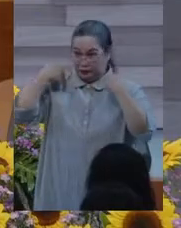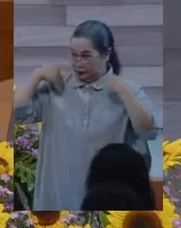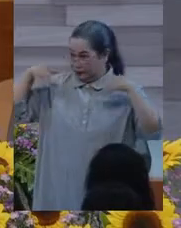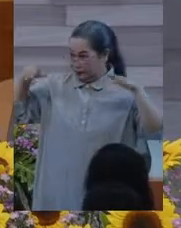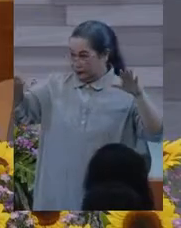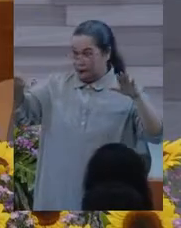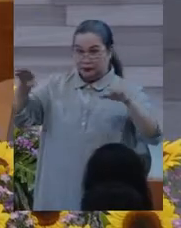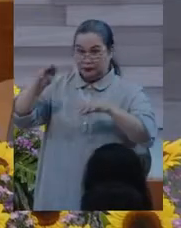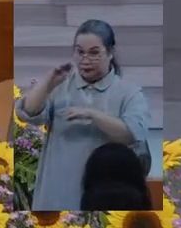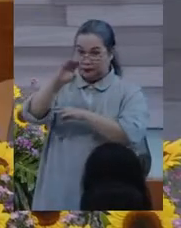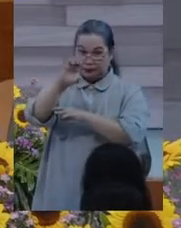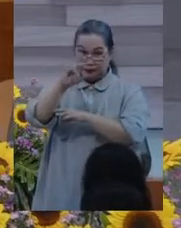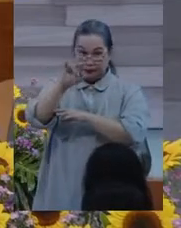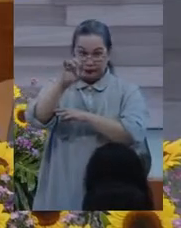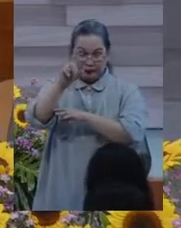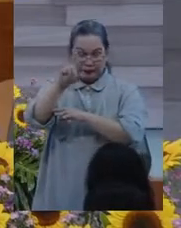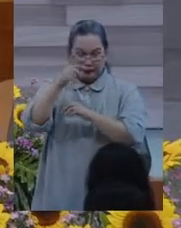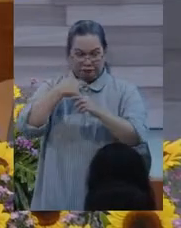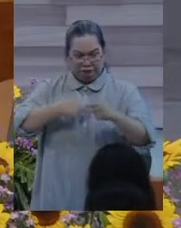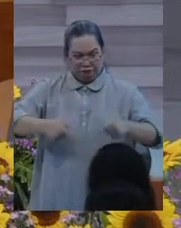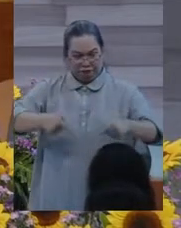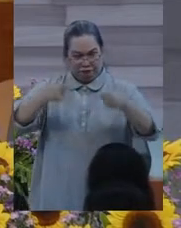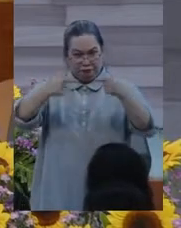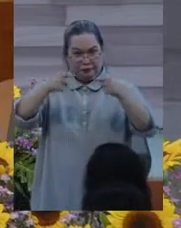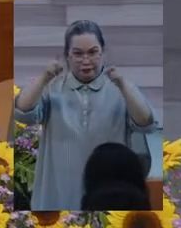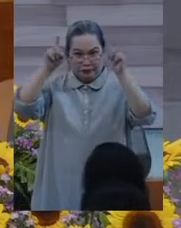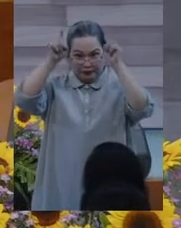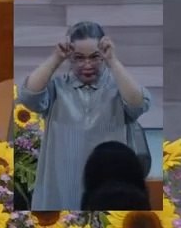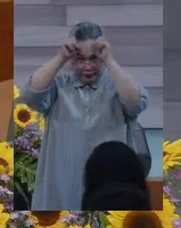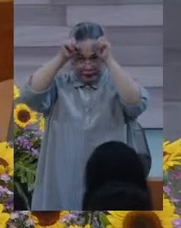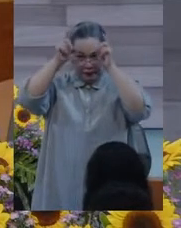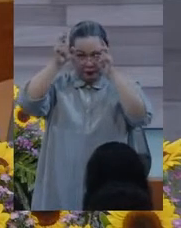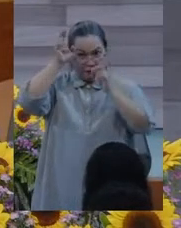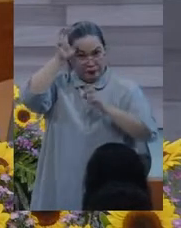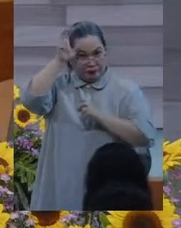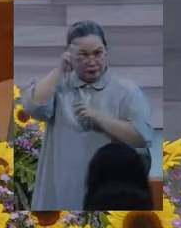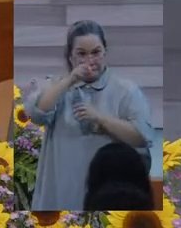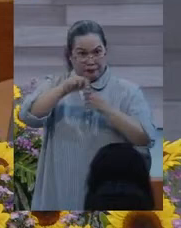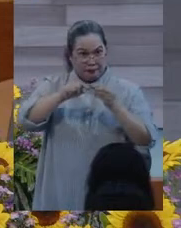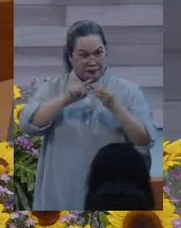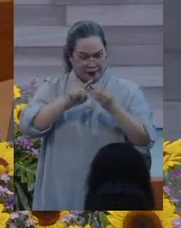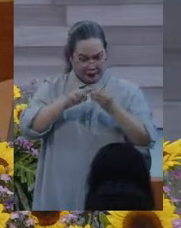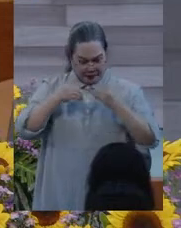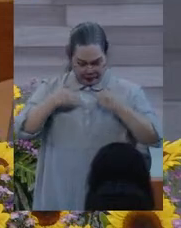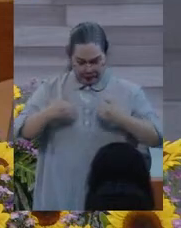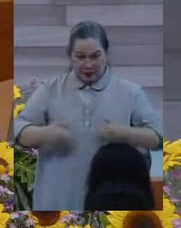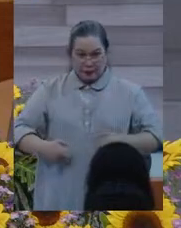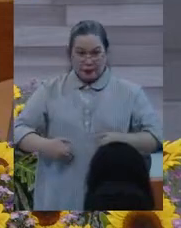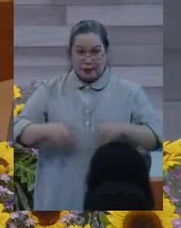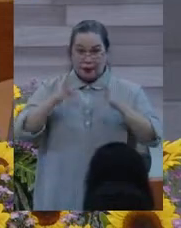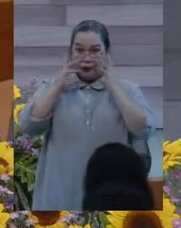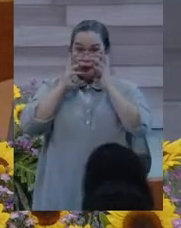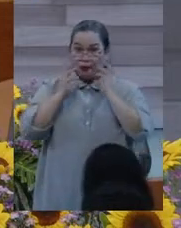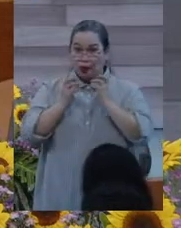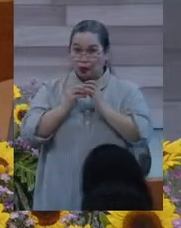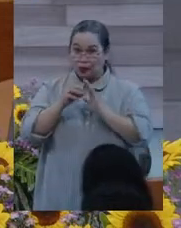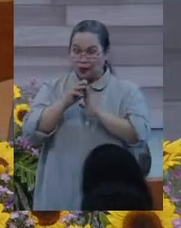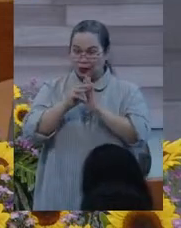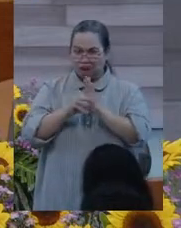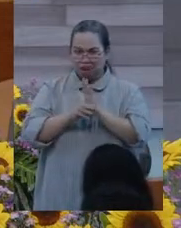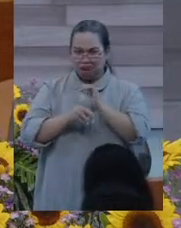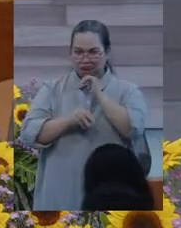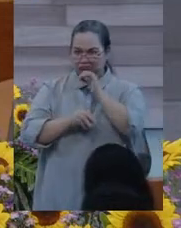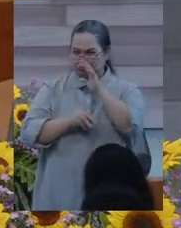Michael contended the devil was disputing about the body of Moses, he did not